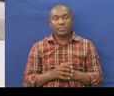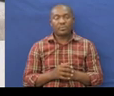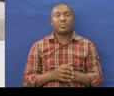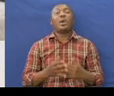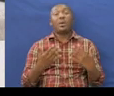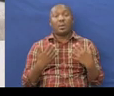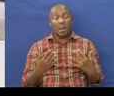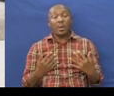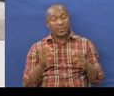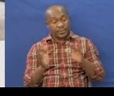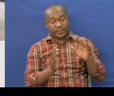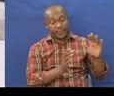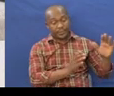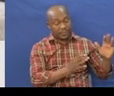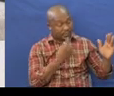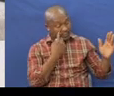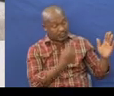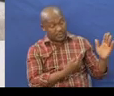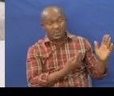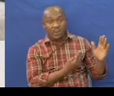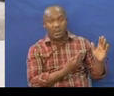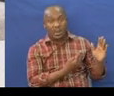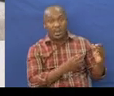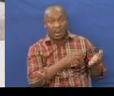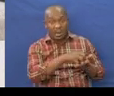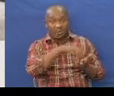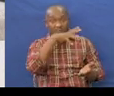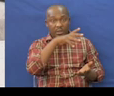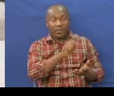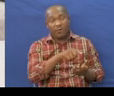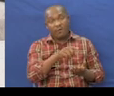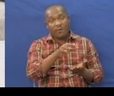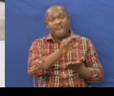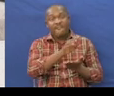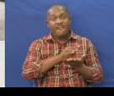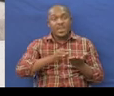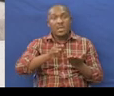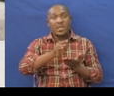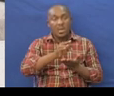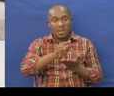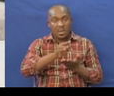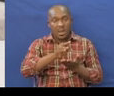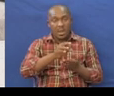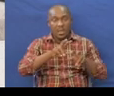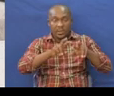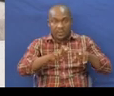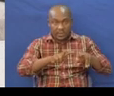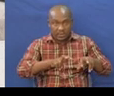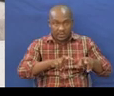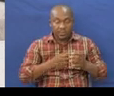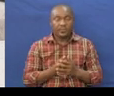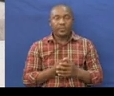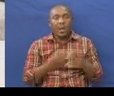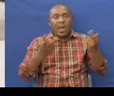as we have seen, there are some advantages of field research. Now let's continue. It promotes also